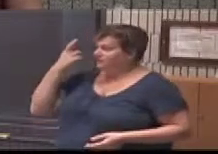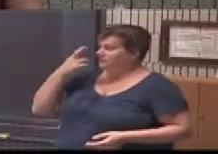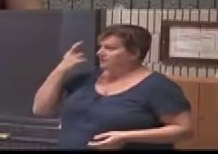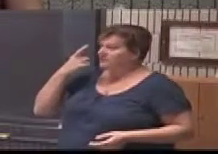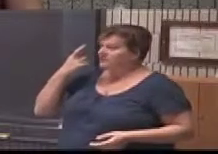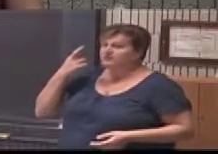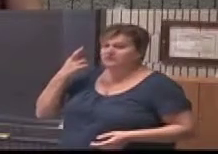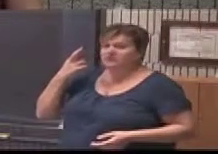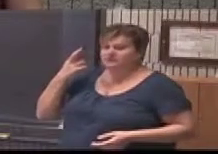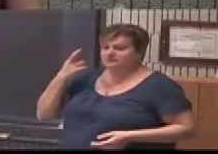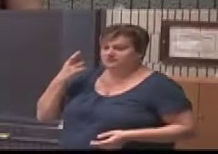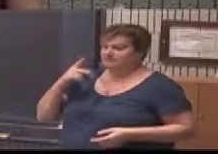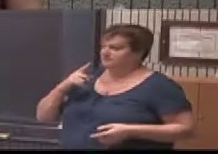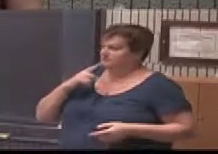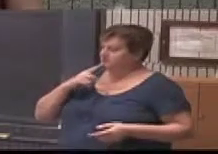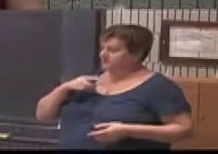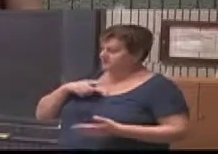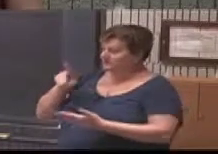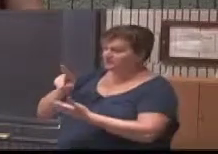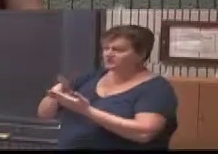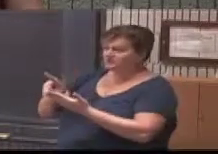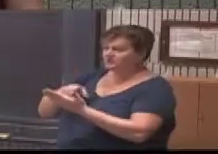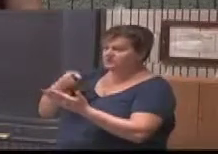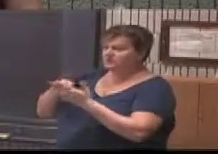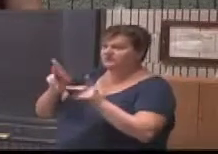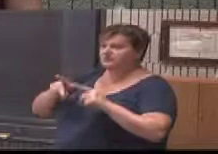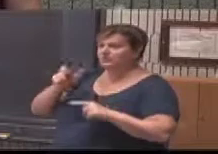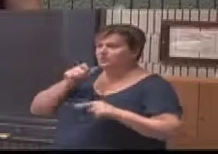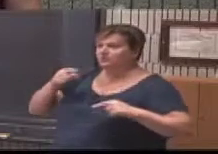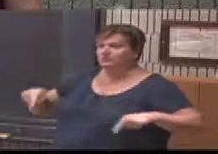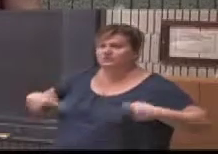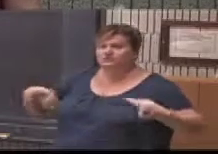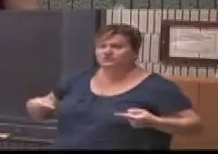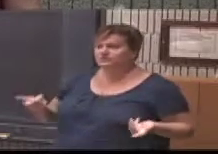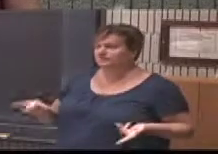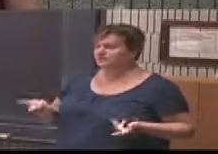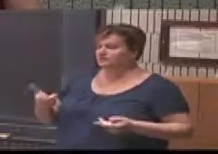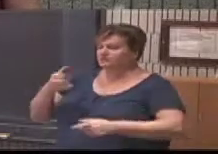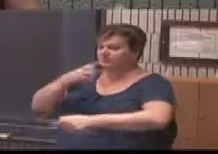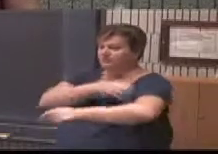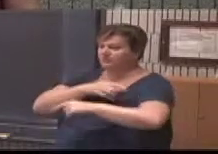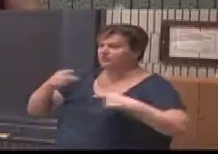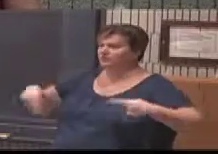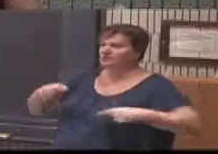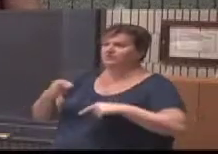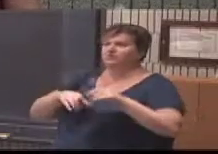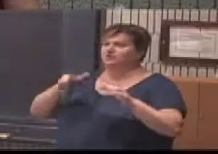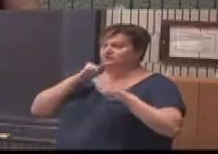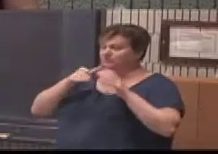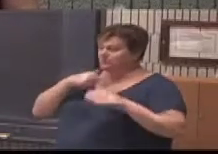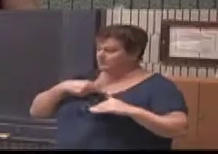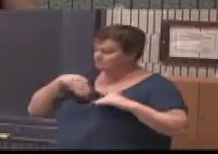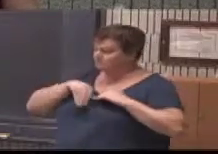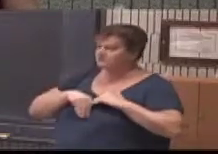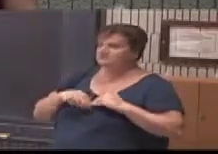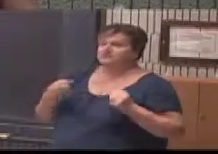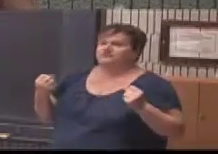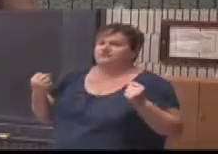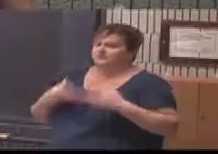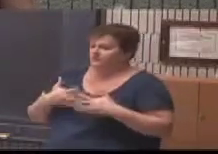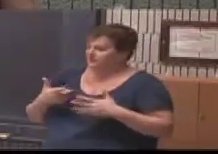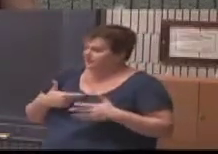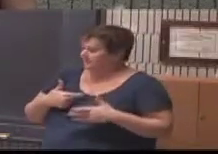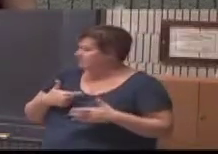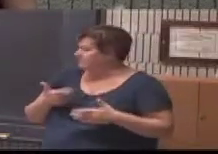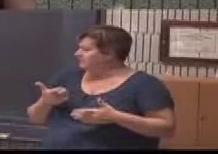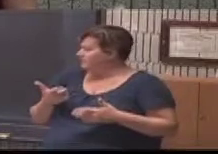I was discriminated against people in wheelchairs or people in power wheelchairs who couldn't communicate. I had a deep-seated fear about the